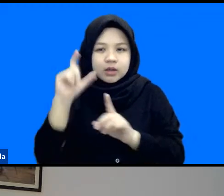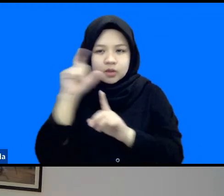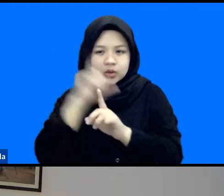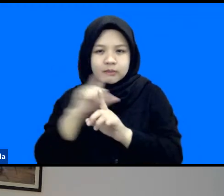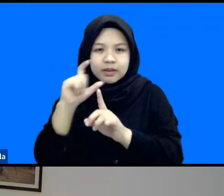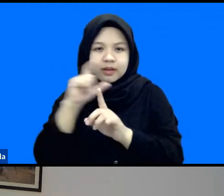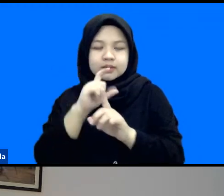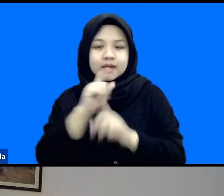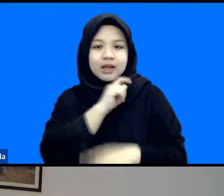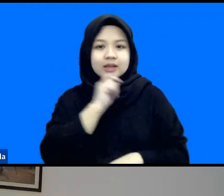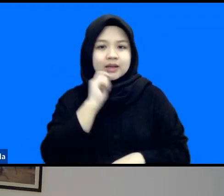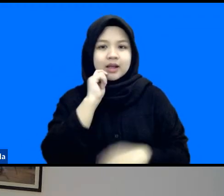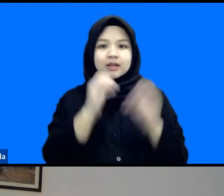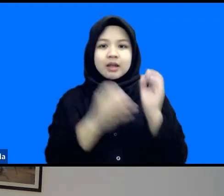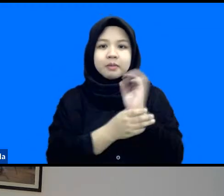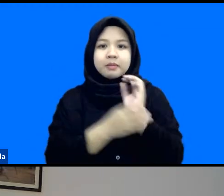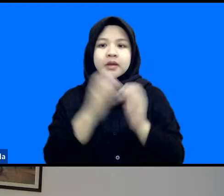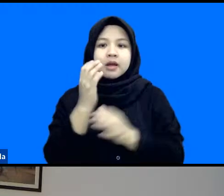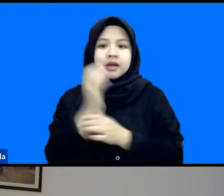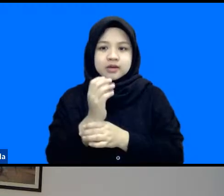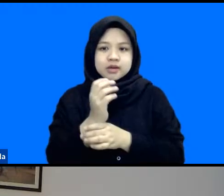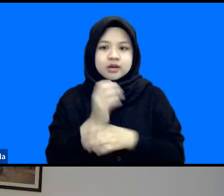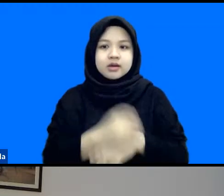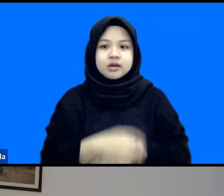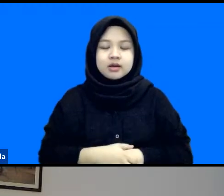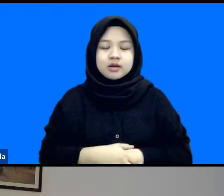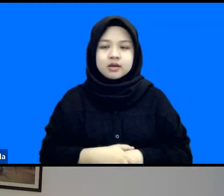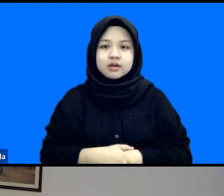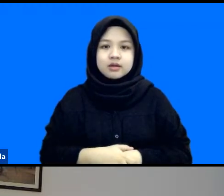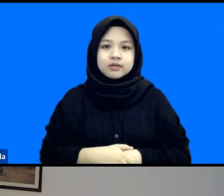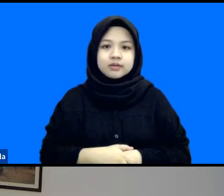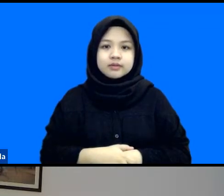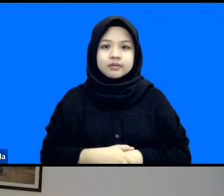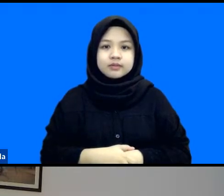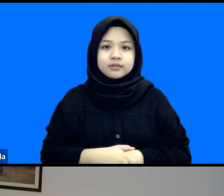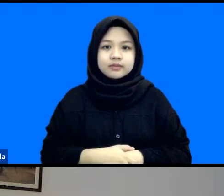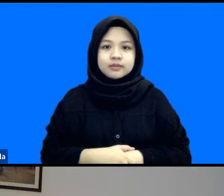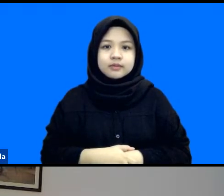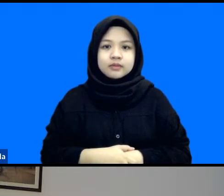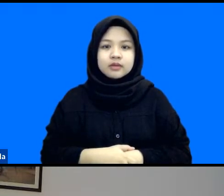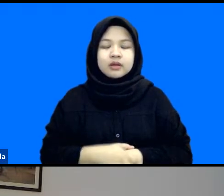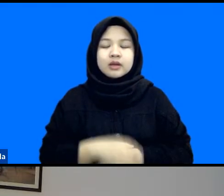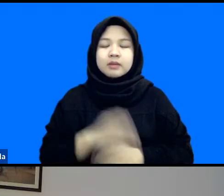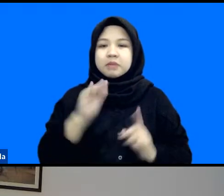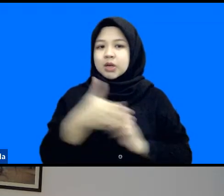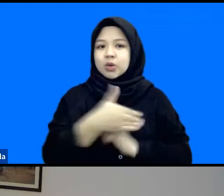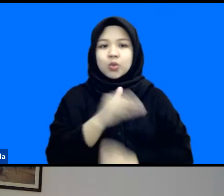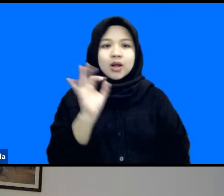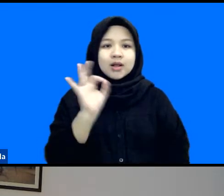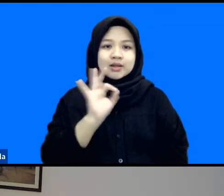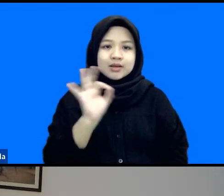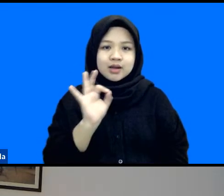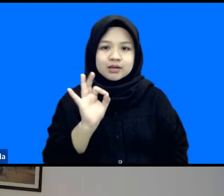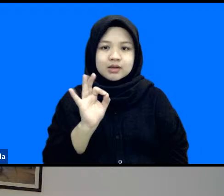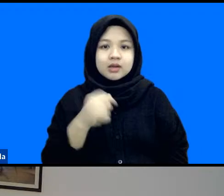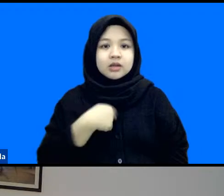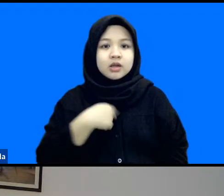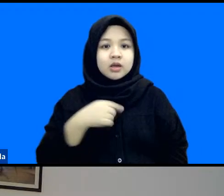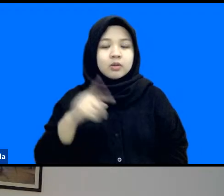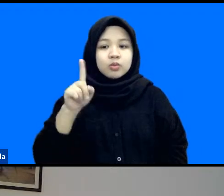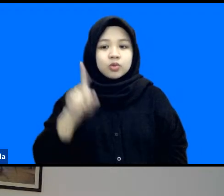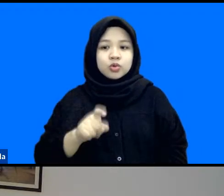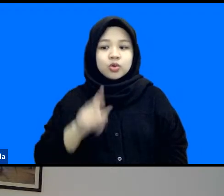level according to Google's protection levels. I believe that we should protect children from any violations, including their rights to